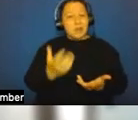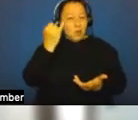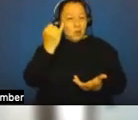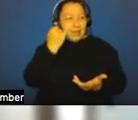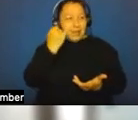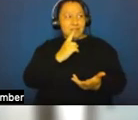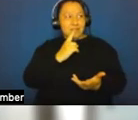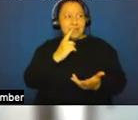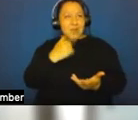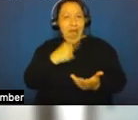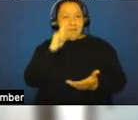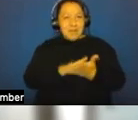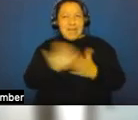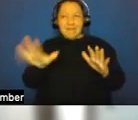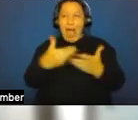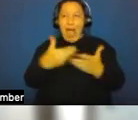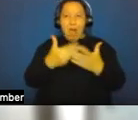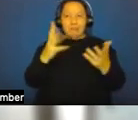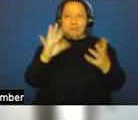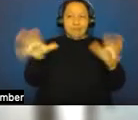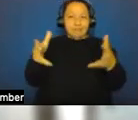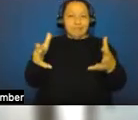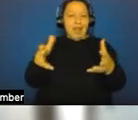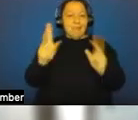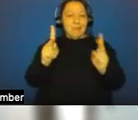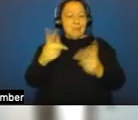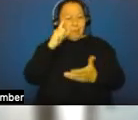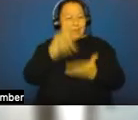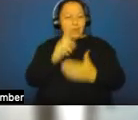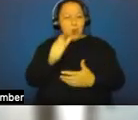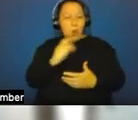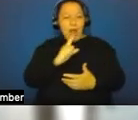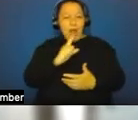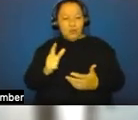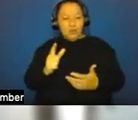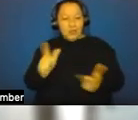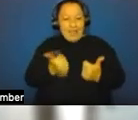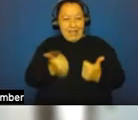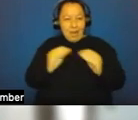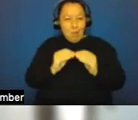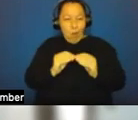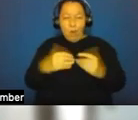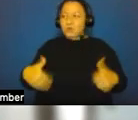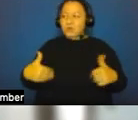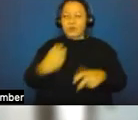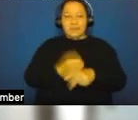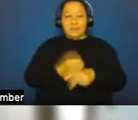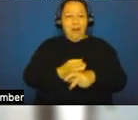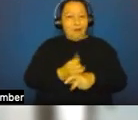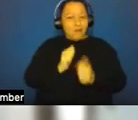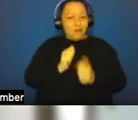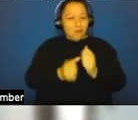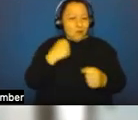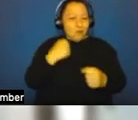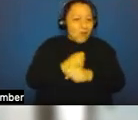much easier to cause harm to people that don't even exist. If we don't even see them, right?